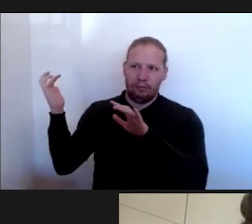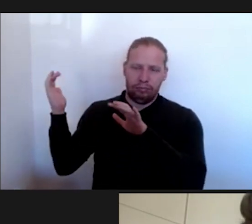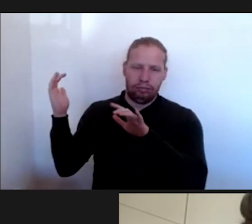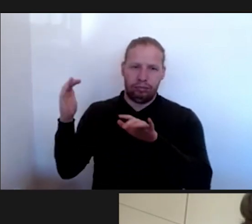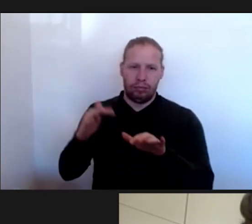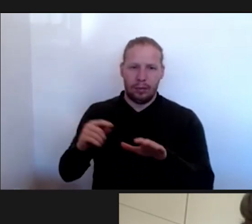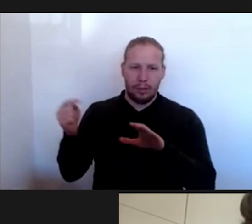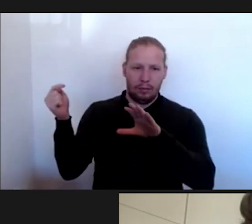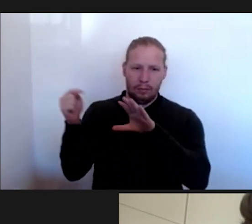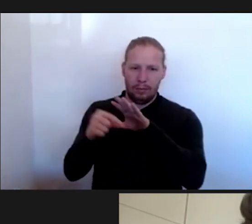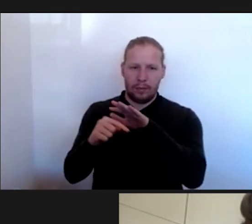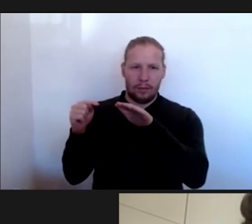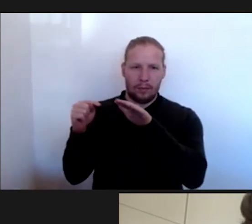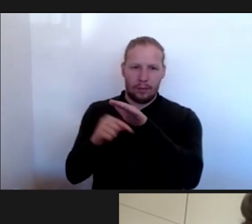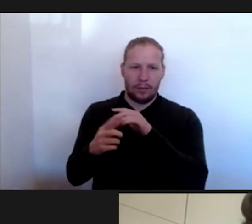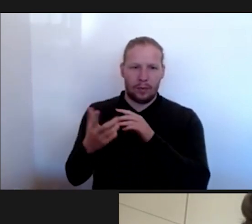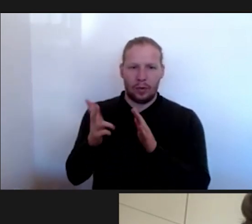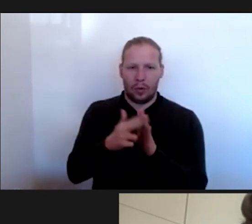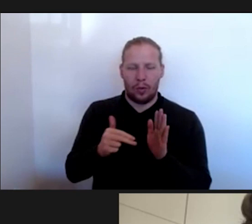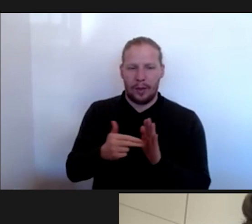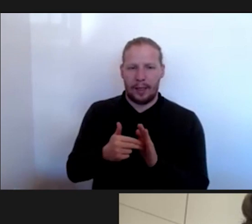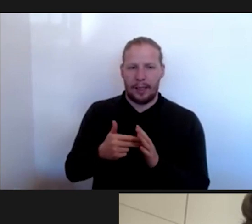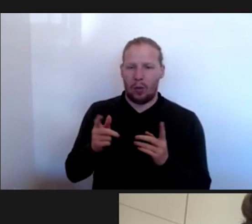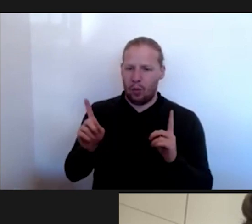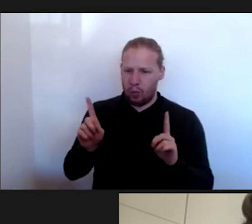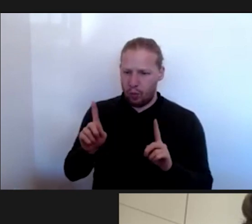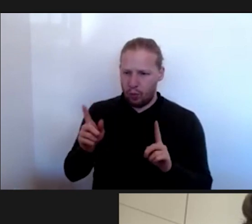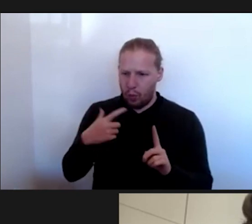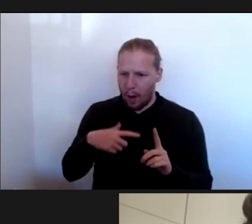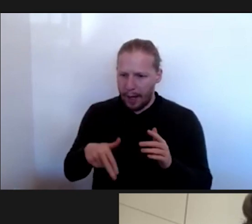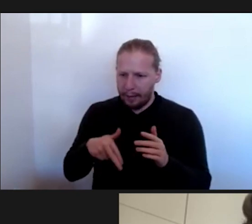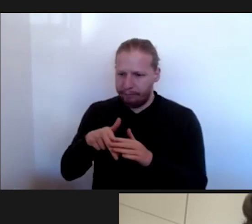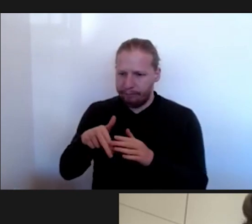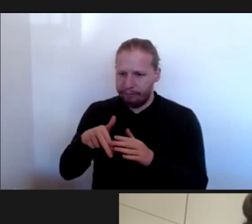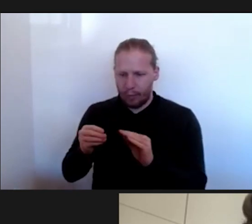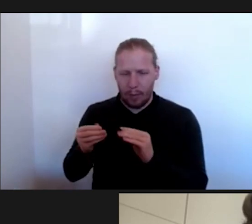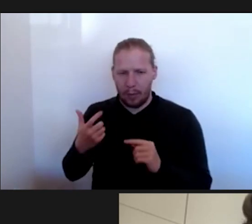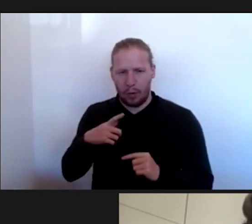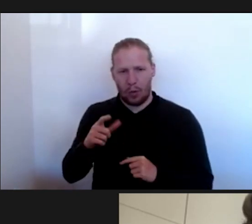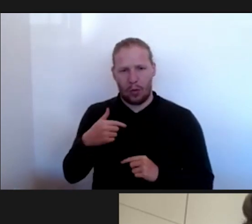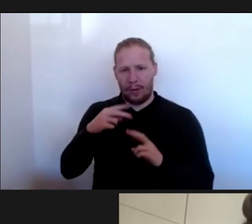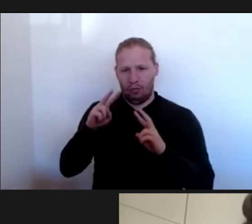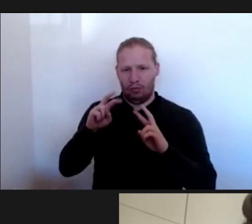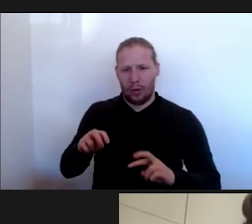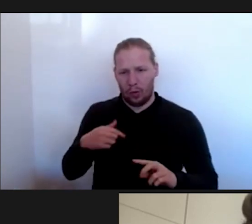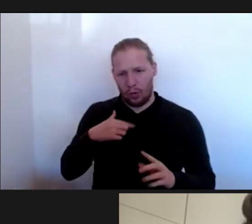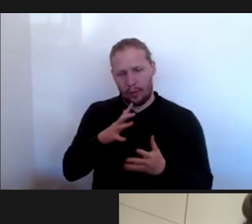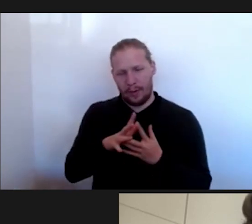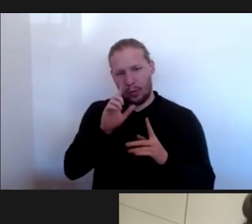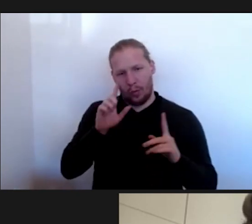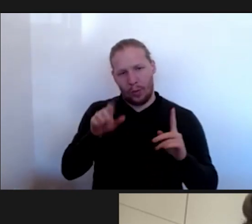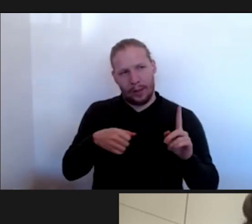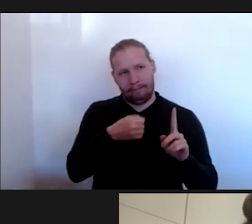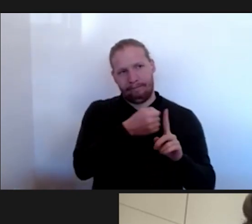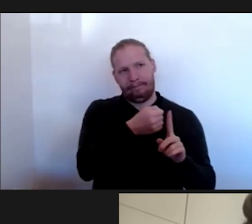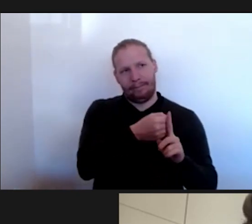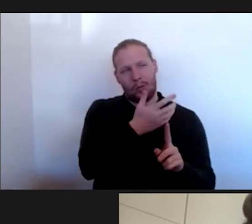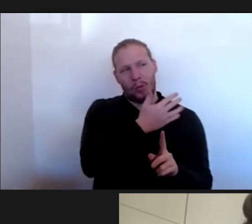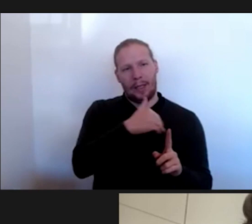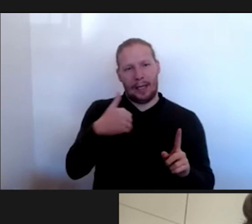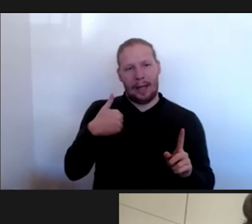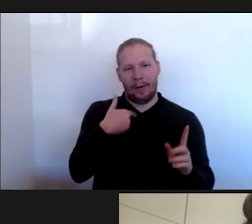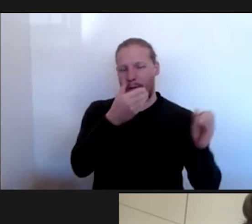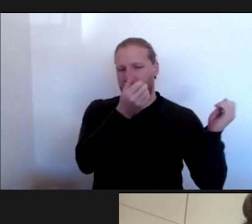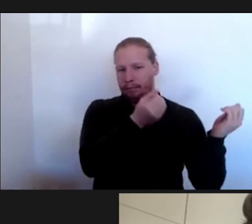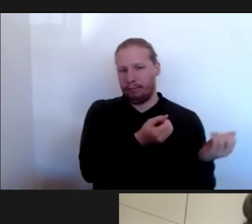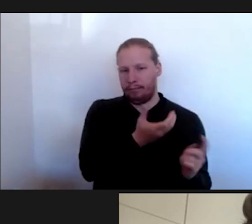us to do some more research so that we can support you to talk to governments to get more support for you? If so, what are the